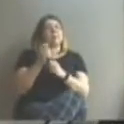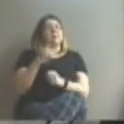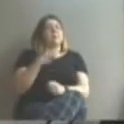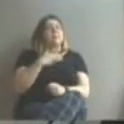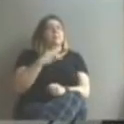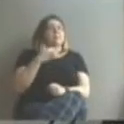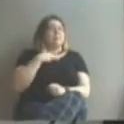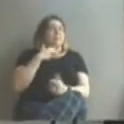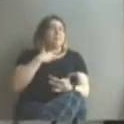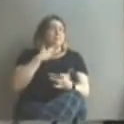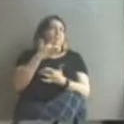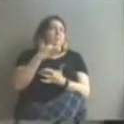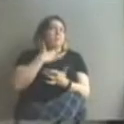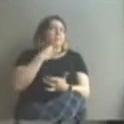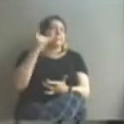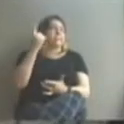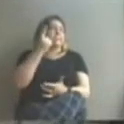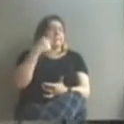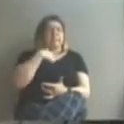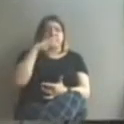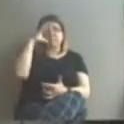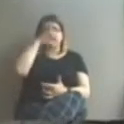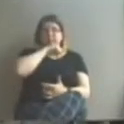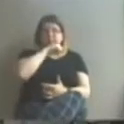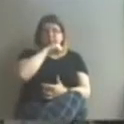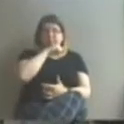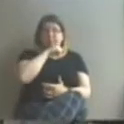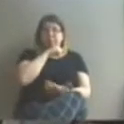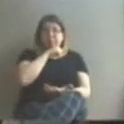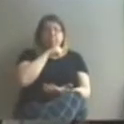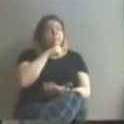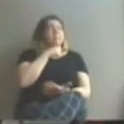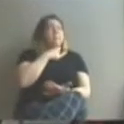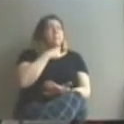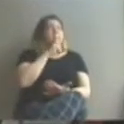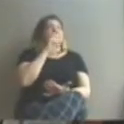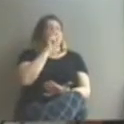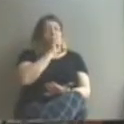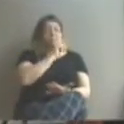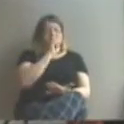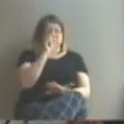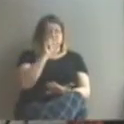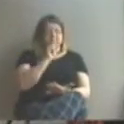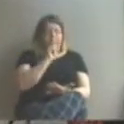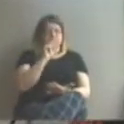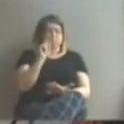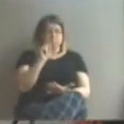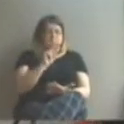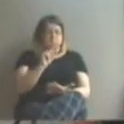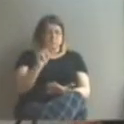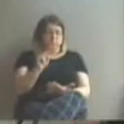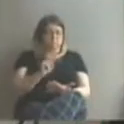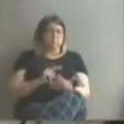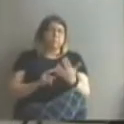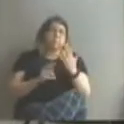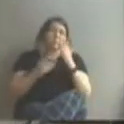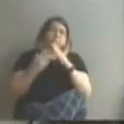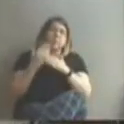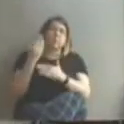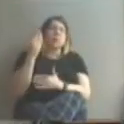really concerned that there's something that I'm missing. So I look at it, I'm looking at this through